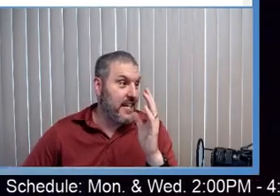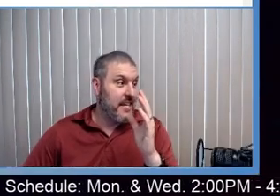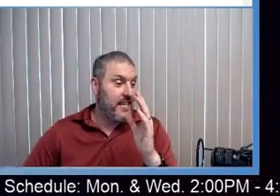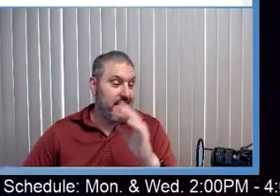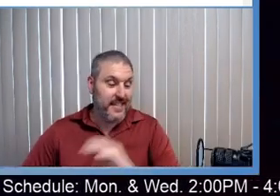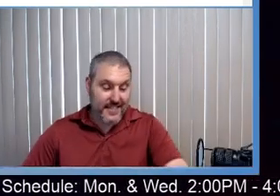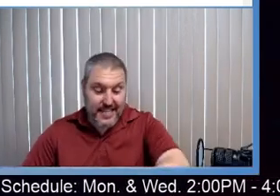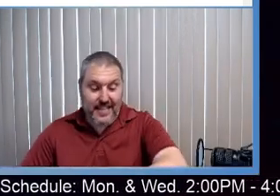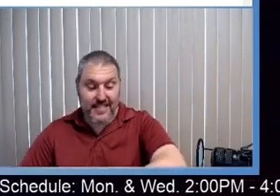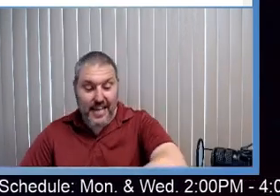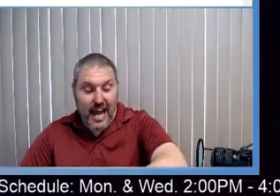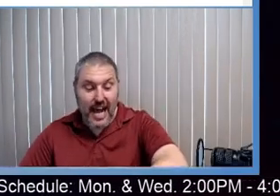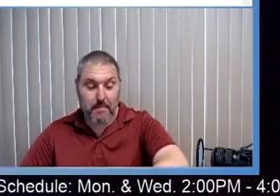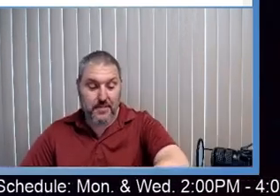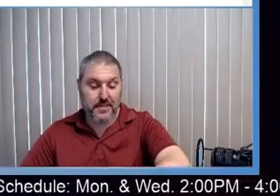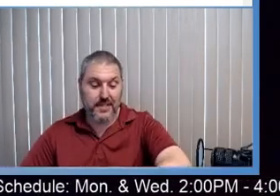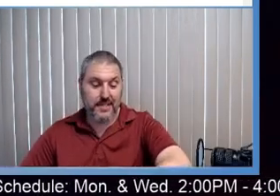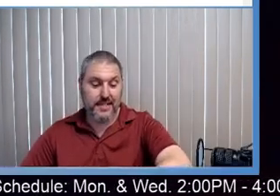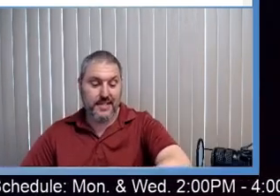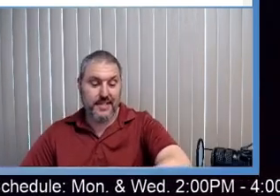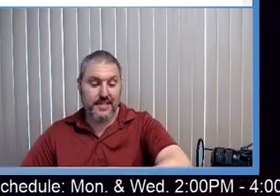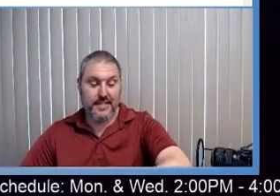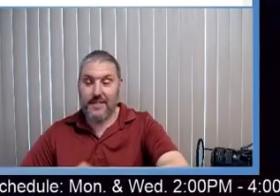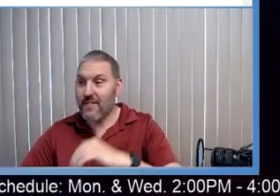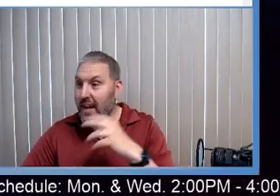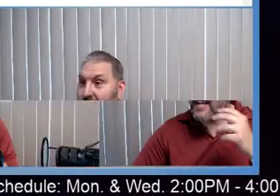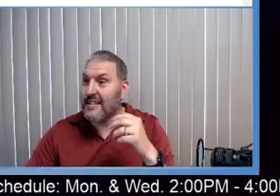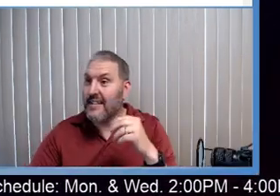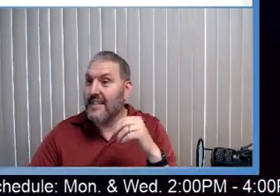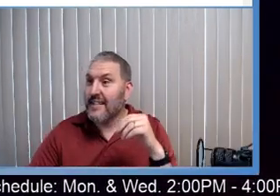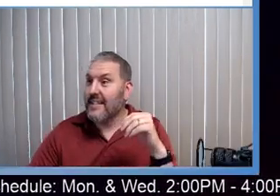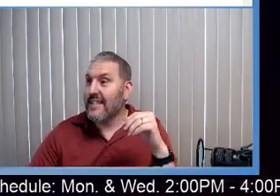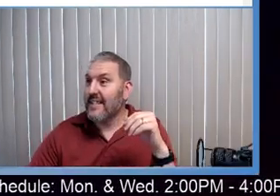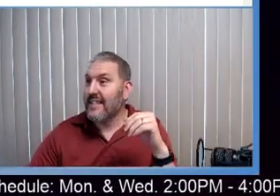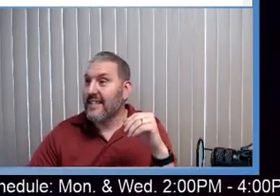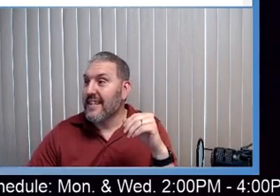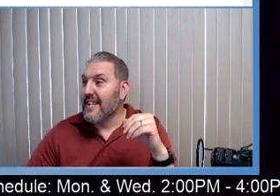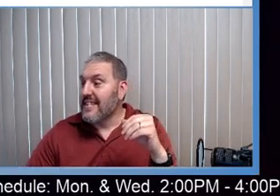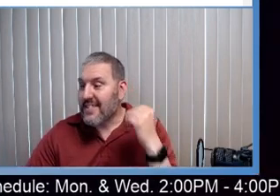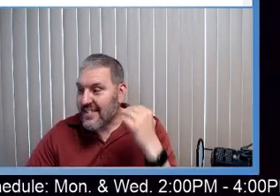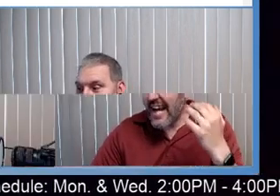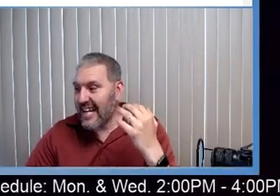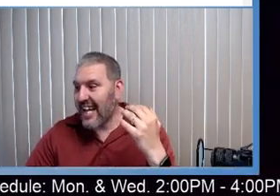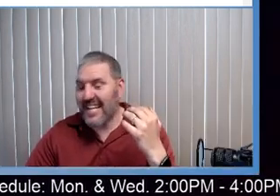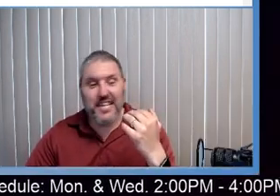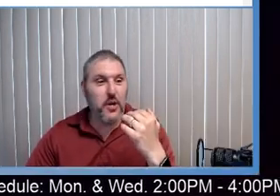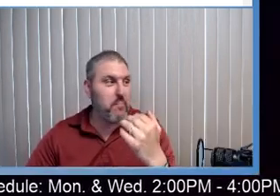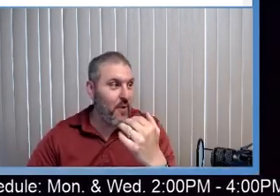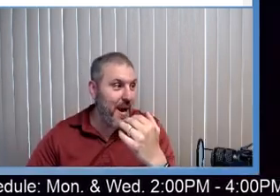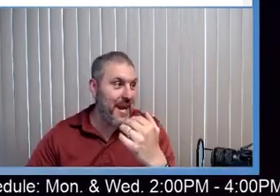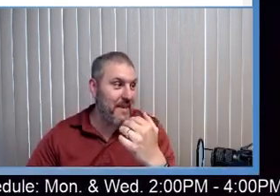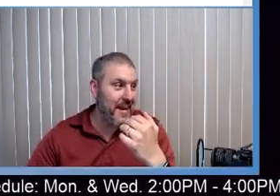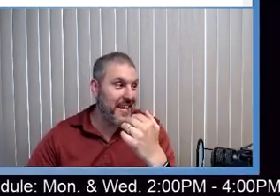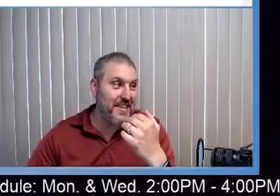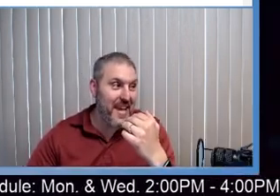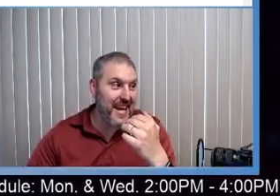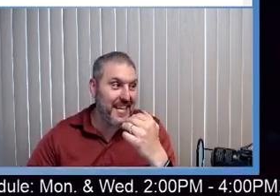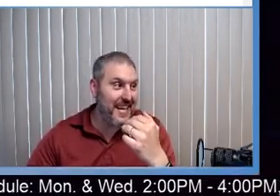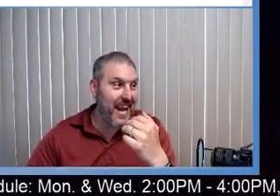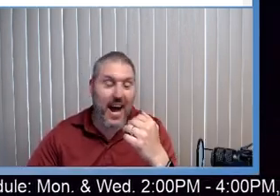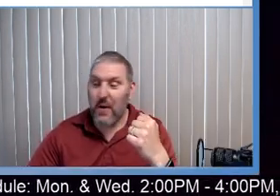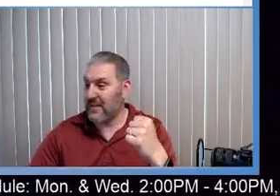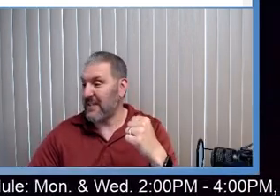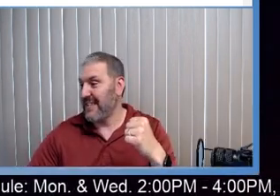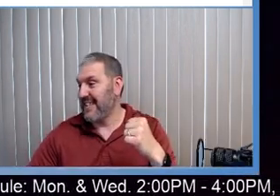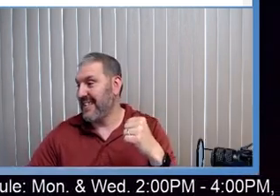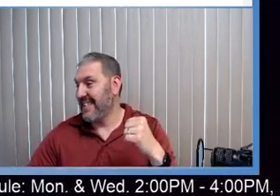like, sense cops. Right? It's just kind of like in your brain, man. You can't get